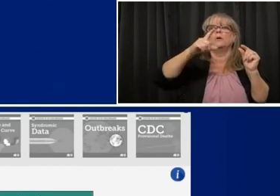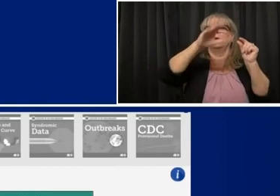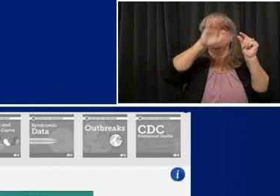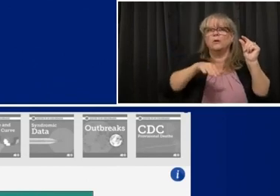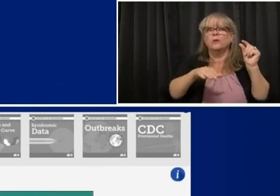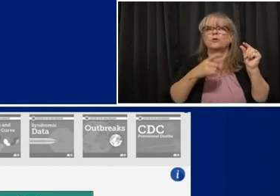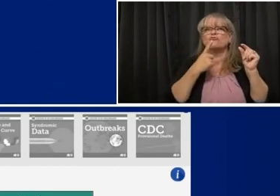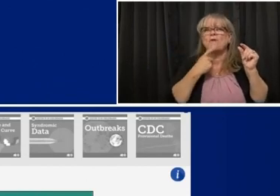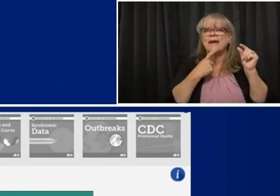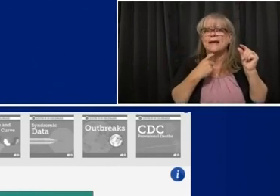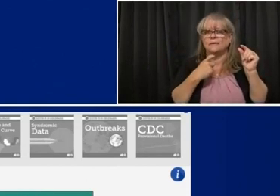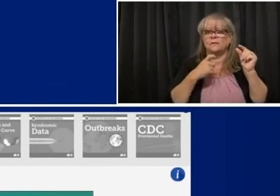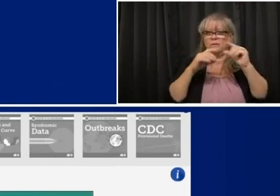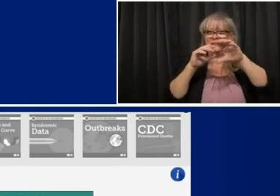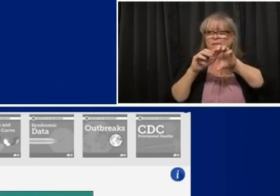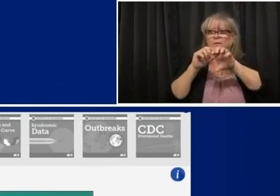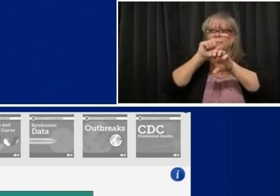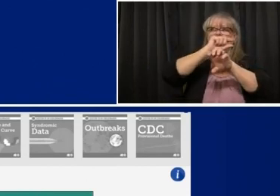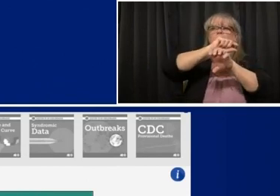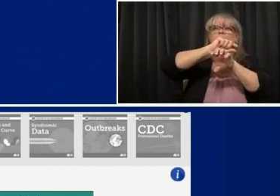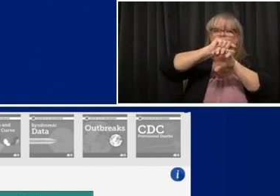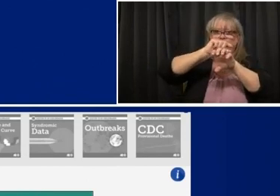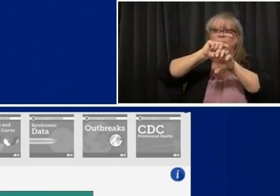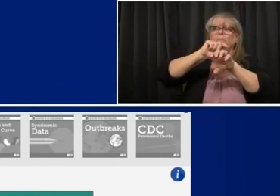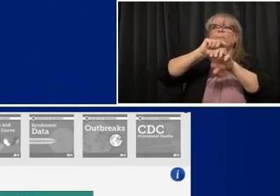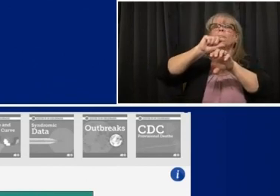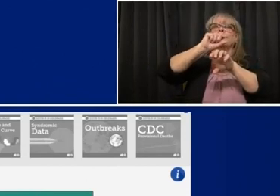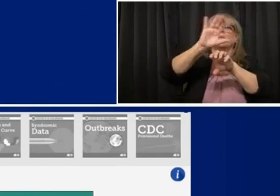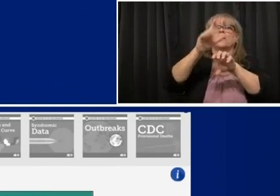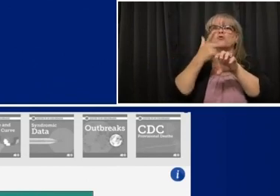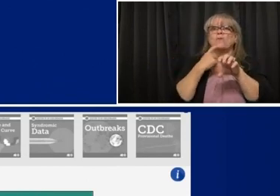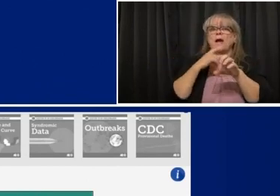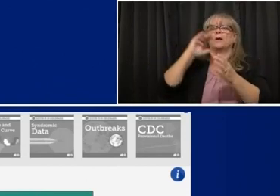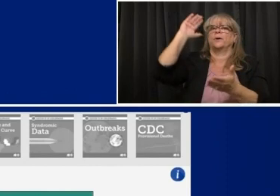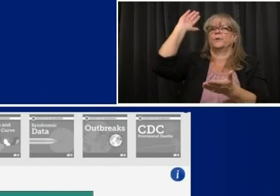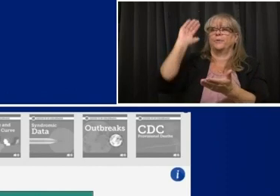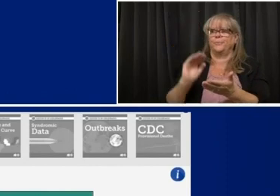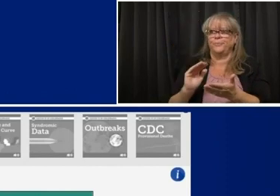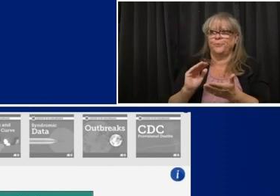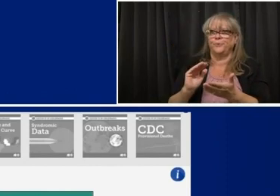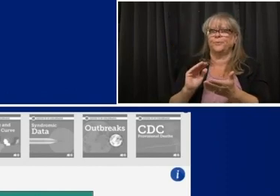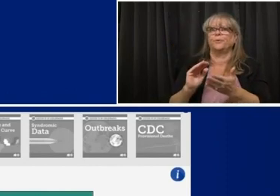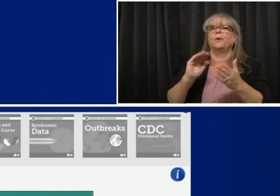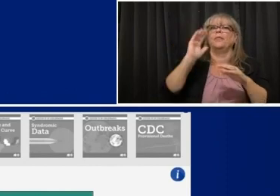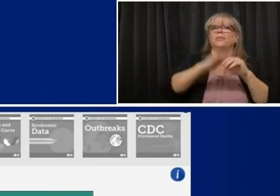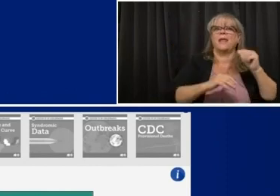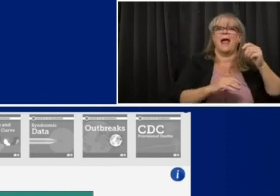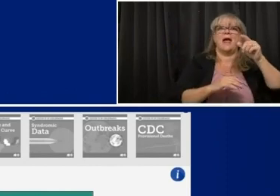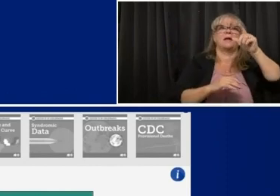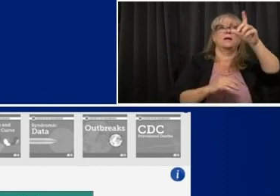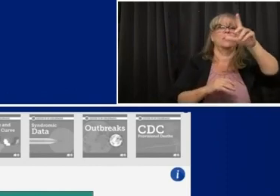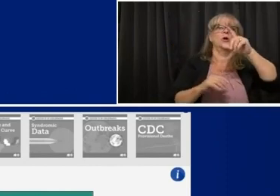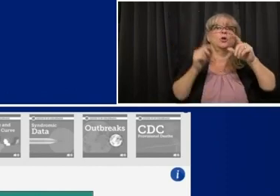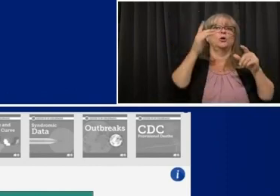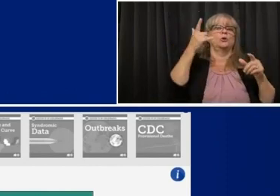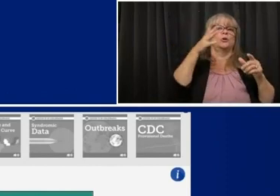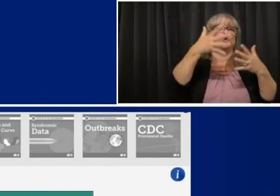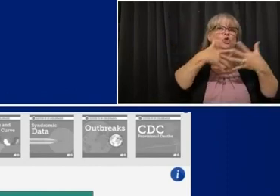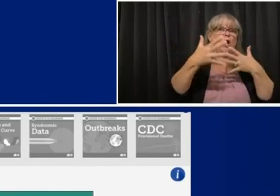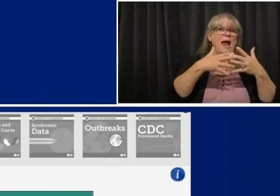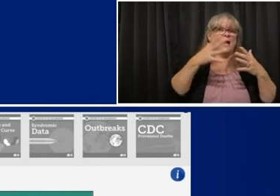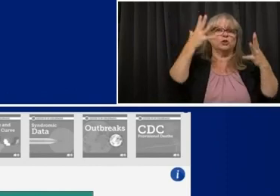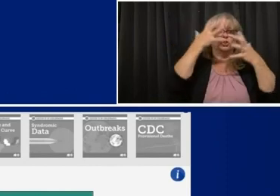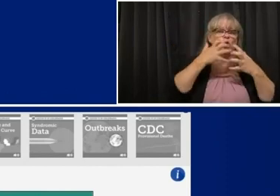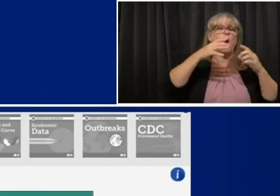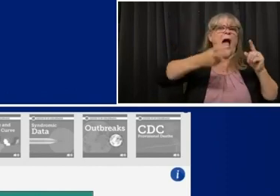that means that group is seeing less overall incidence of disease than other age groups. You'll also see in the bottom